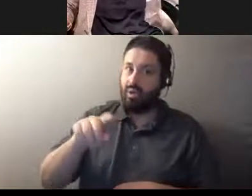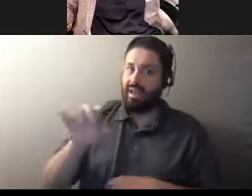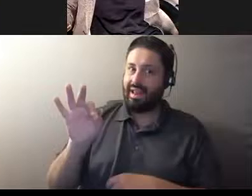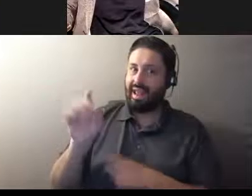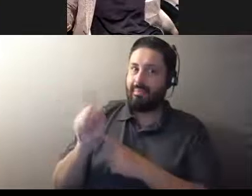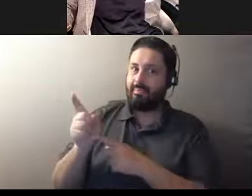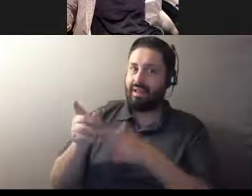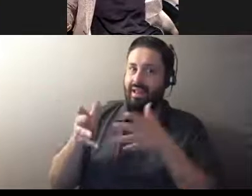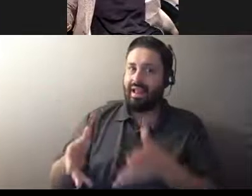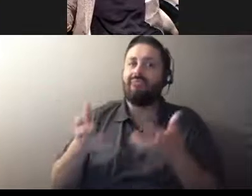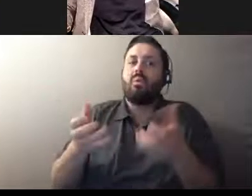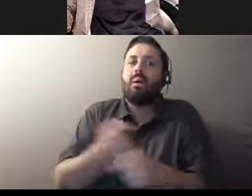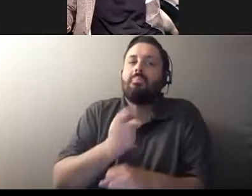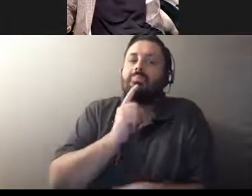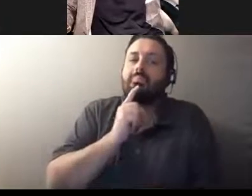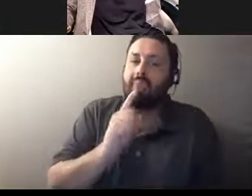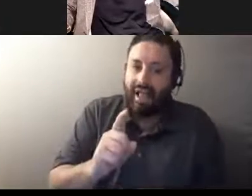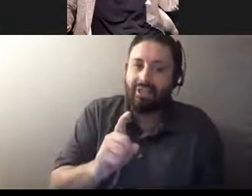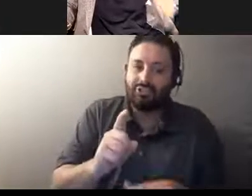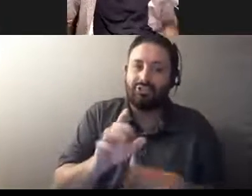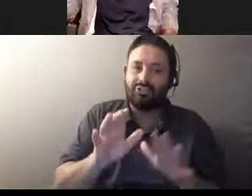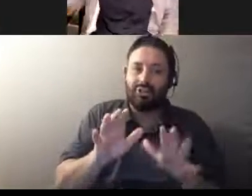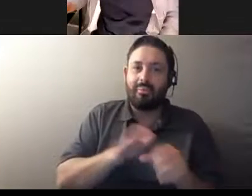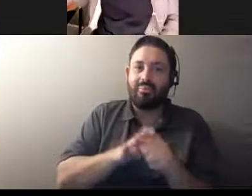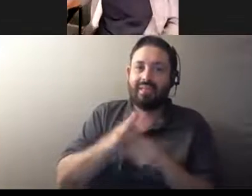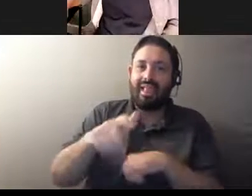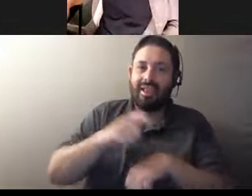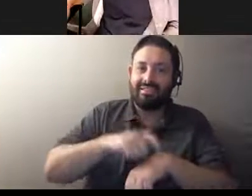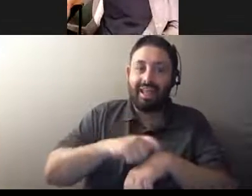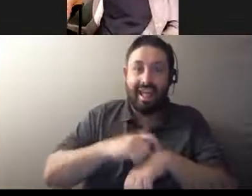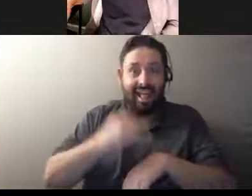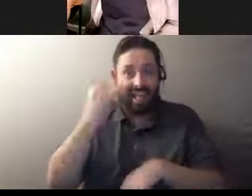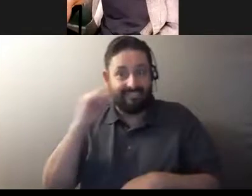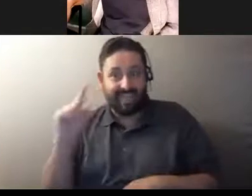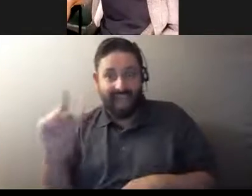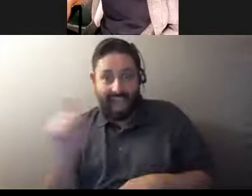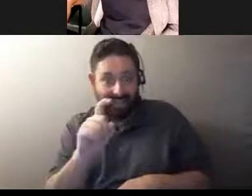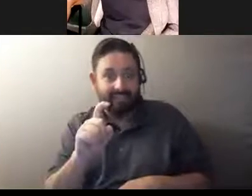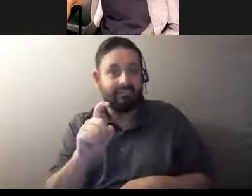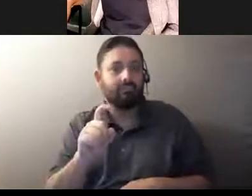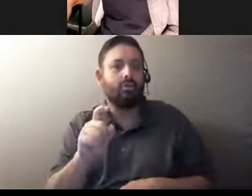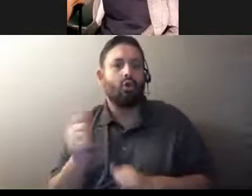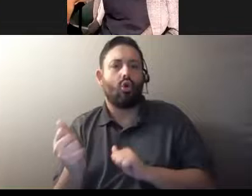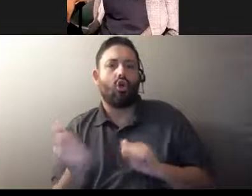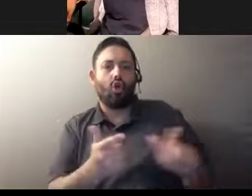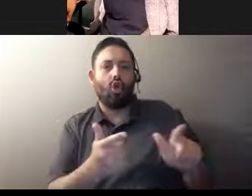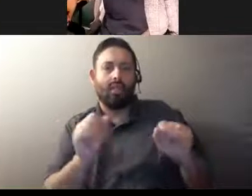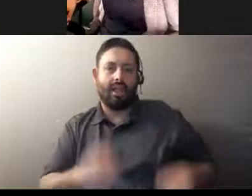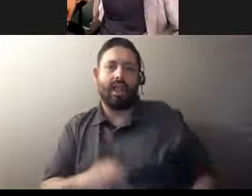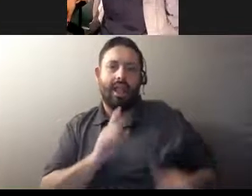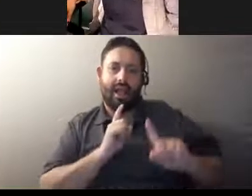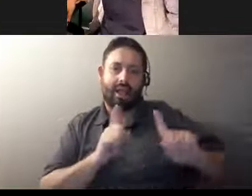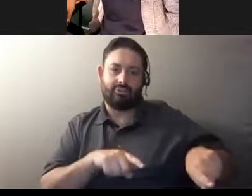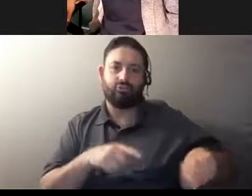left. I want to make sure that, that if we ask that question, the number 9